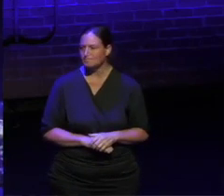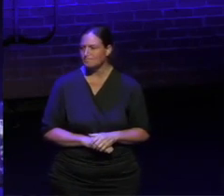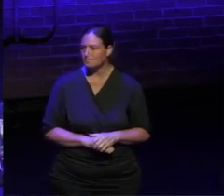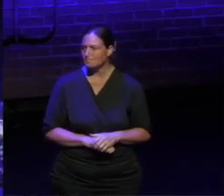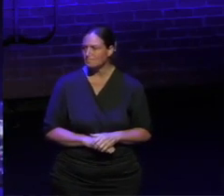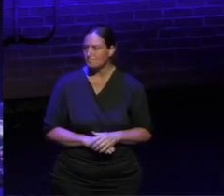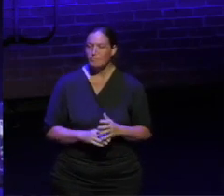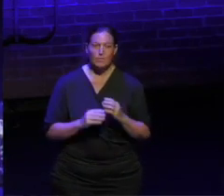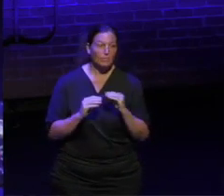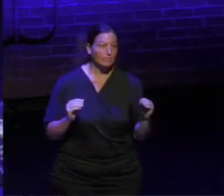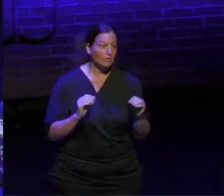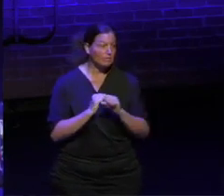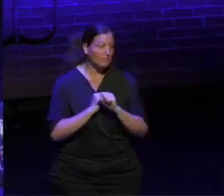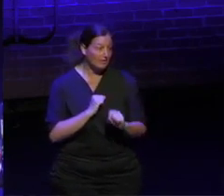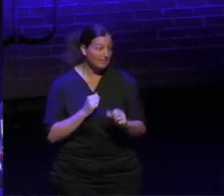And without further ado,